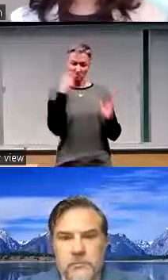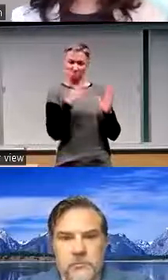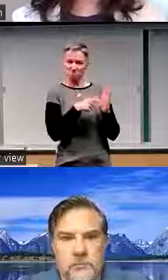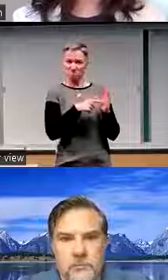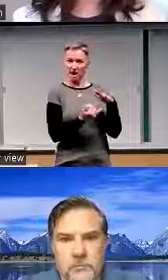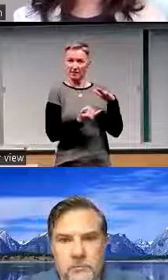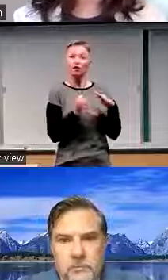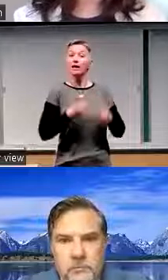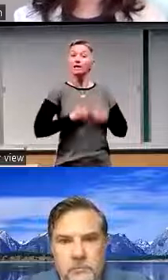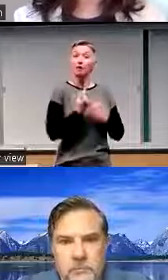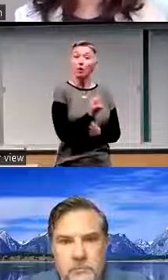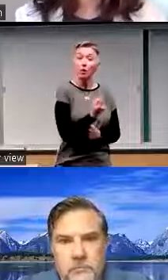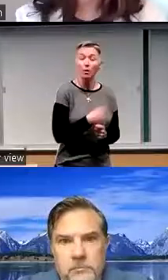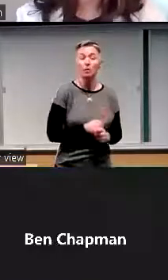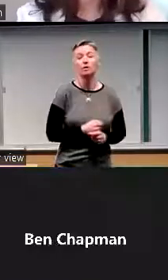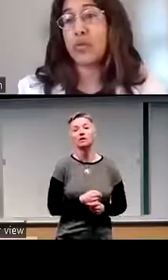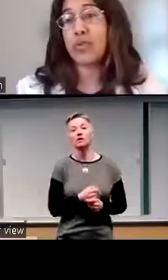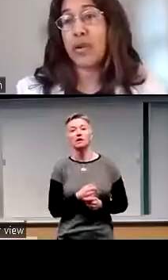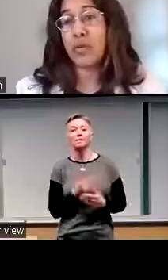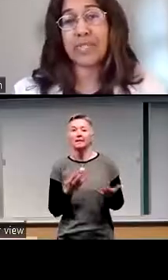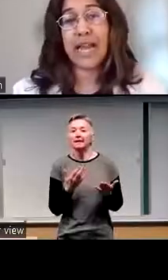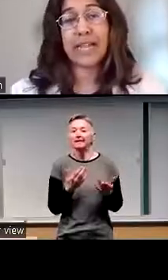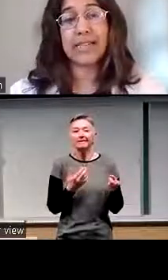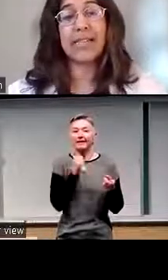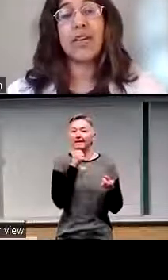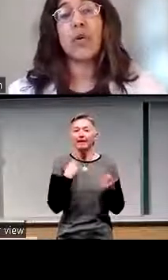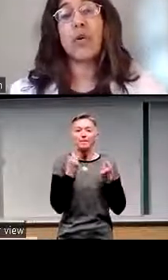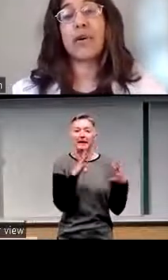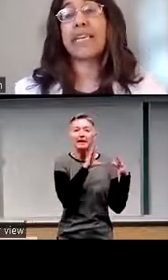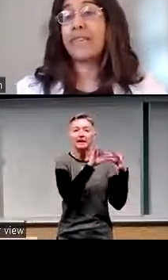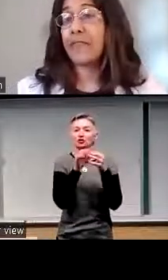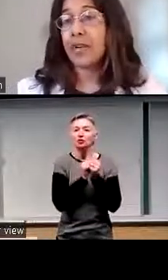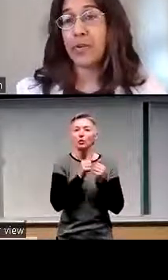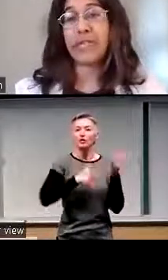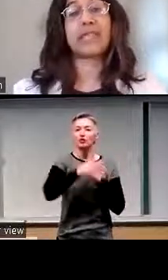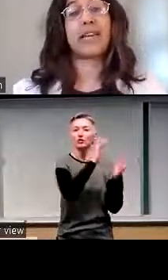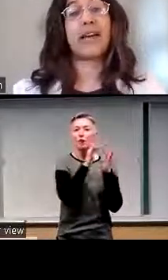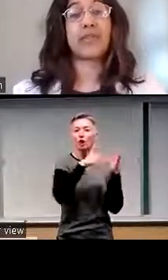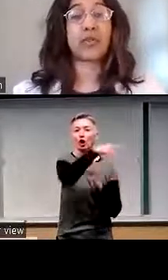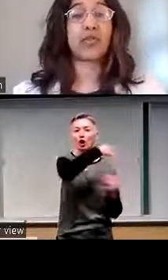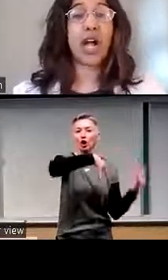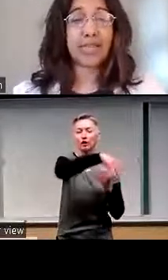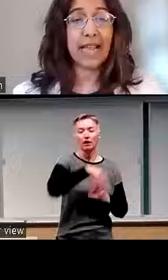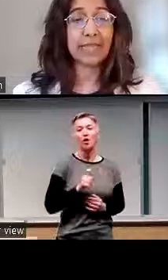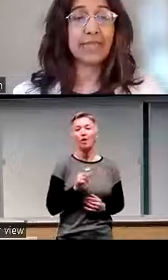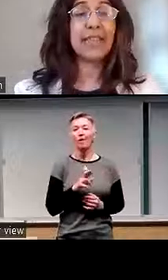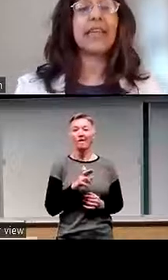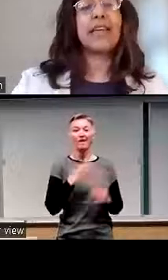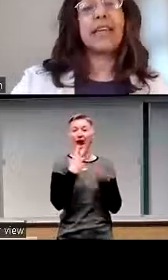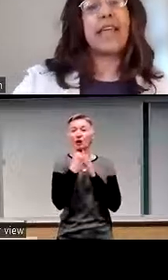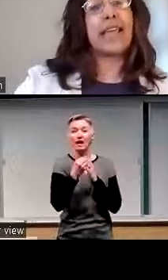alone, having comparatively few social network ties, or infrequent social